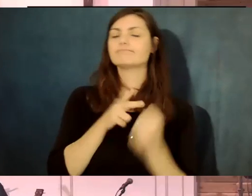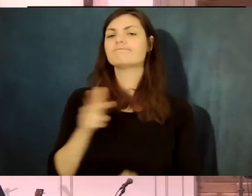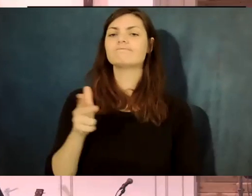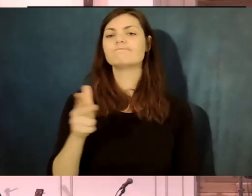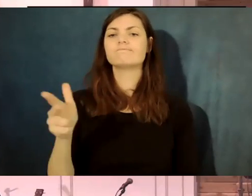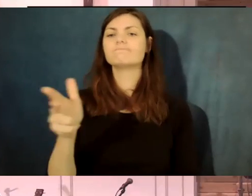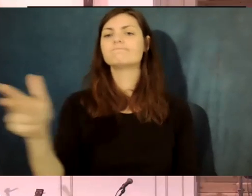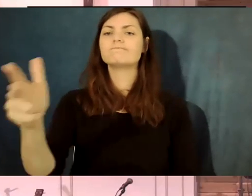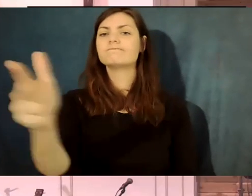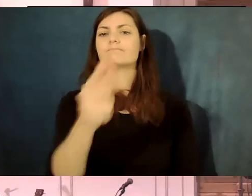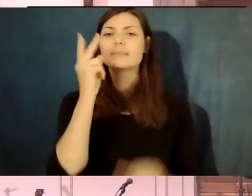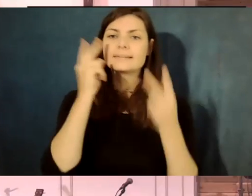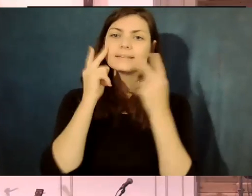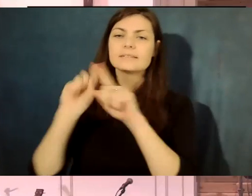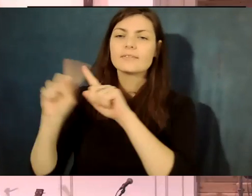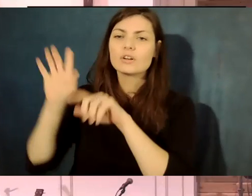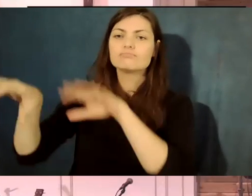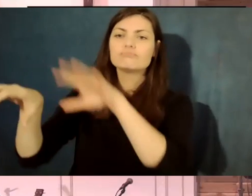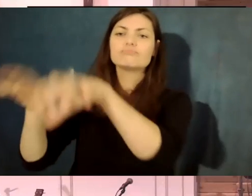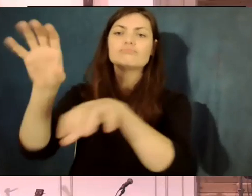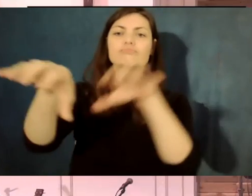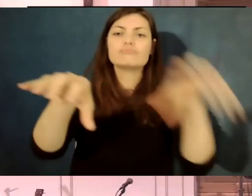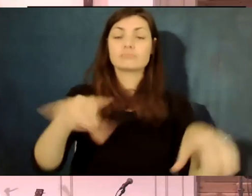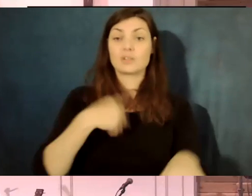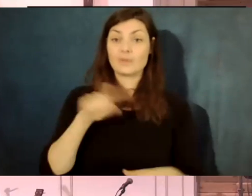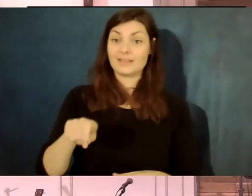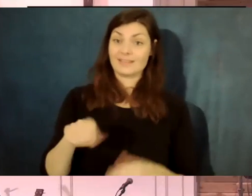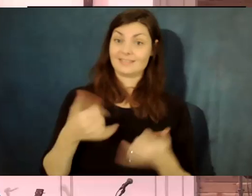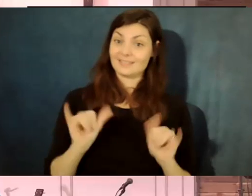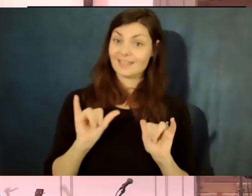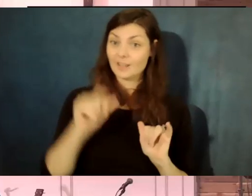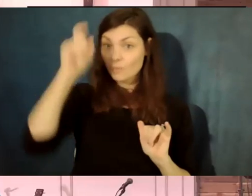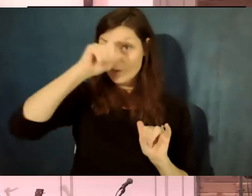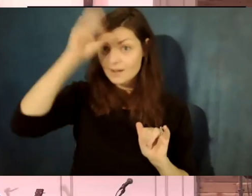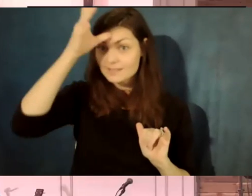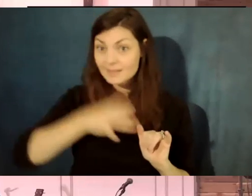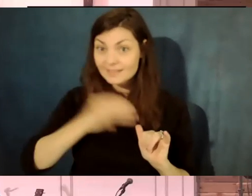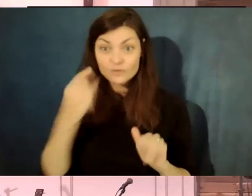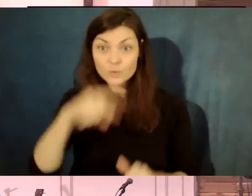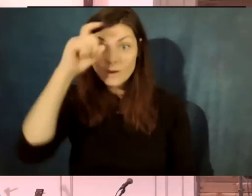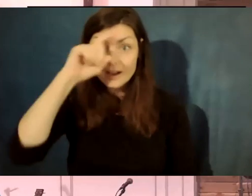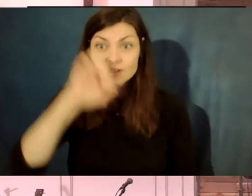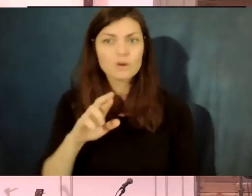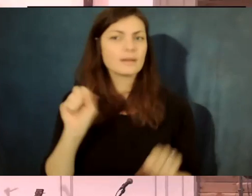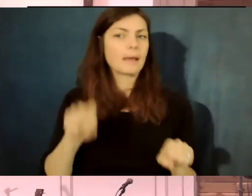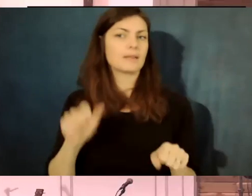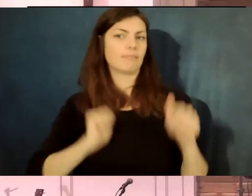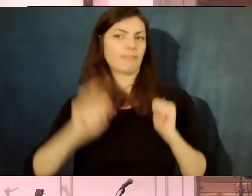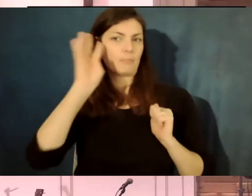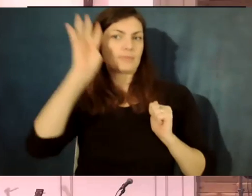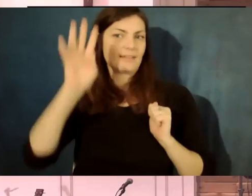We especially, last I heard, need some wise men. So if you are, or you can act the part, you're